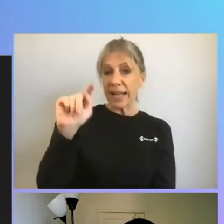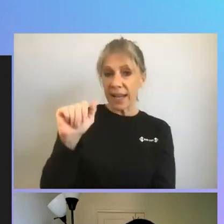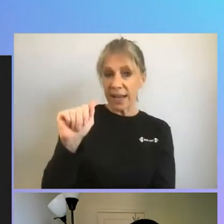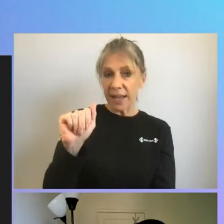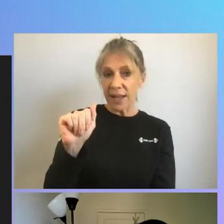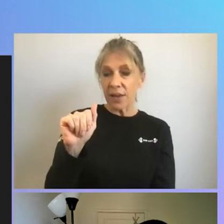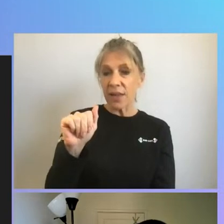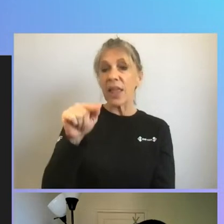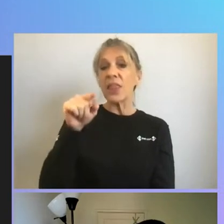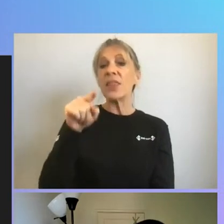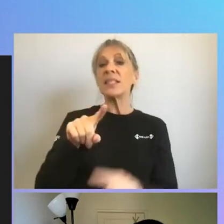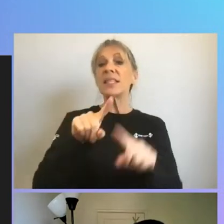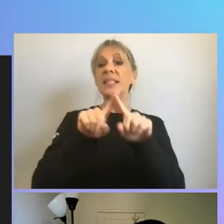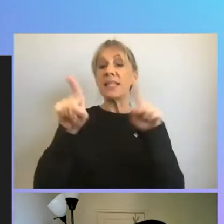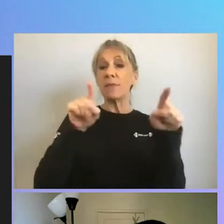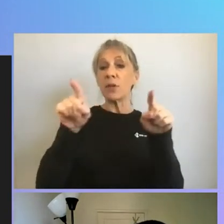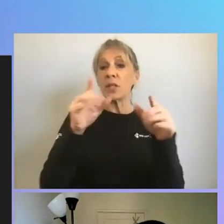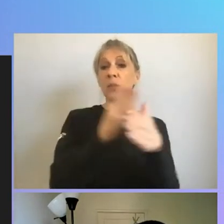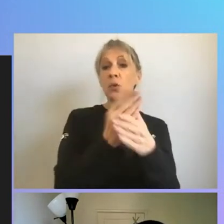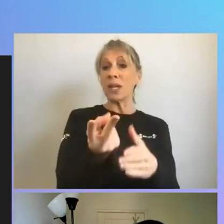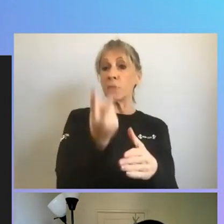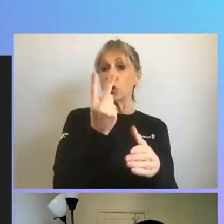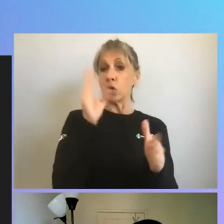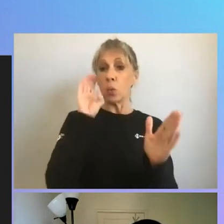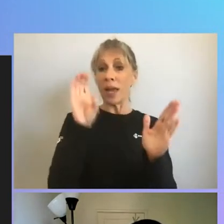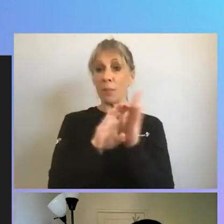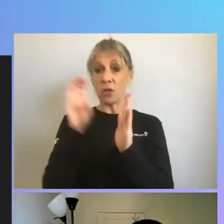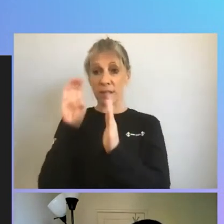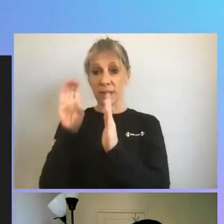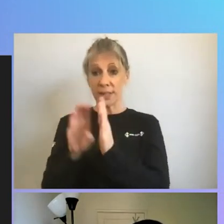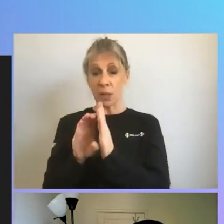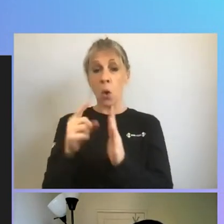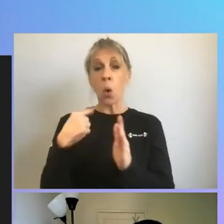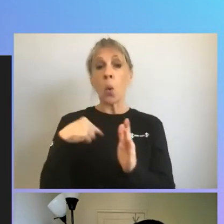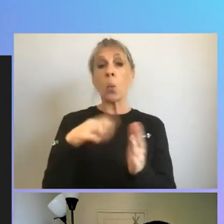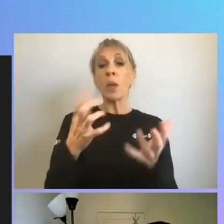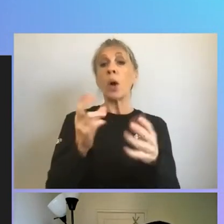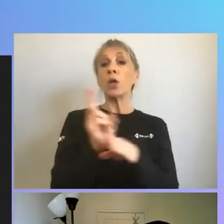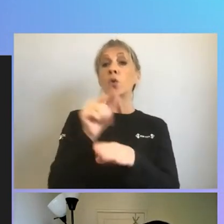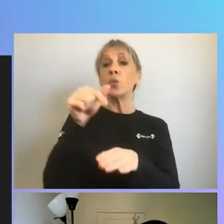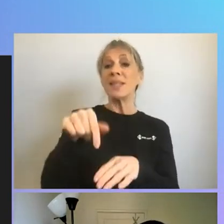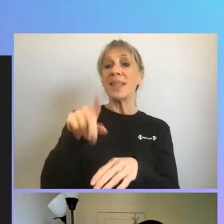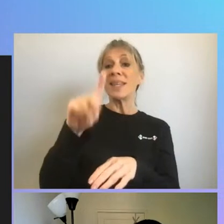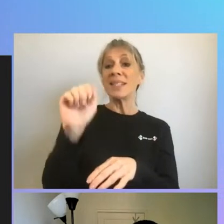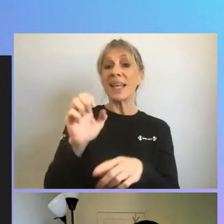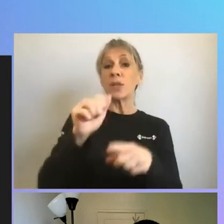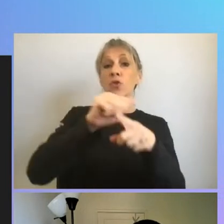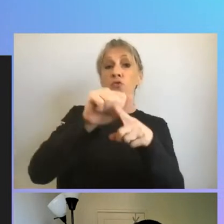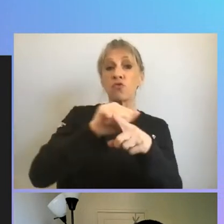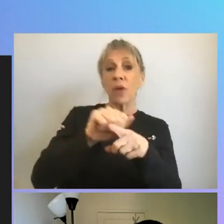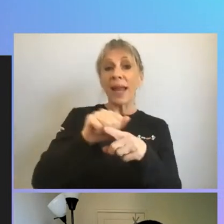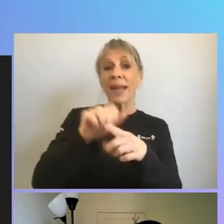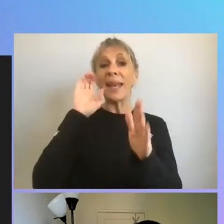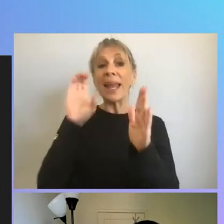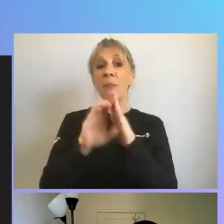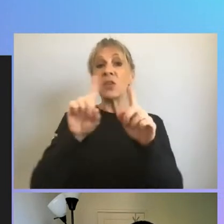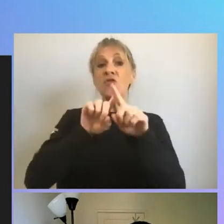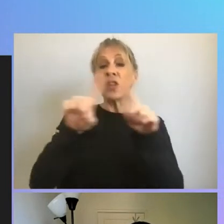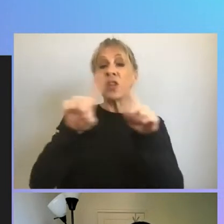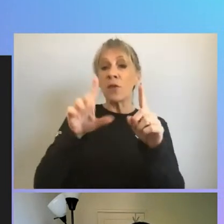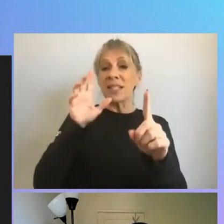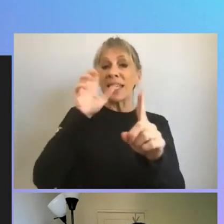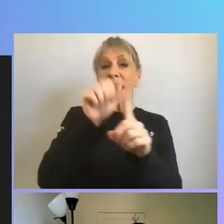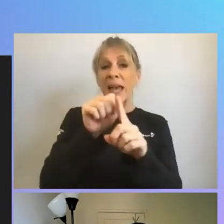is the differences between two images. And we want to use this data to train an image difference captioning model,